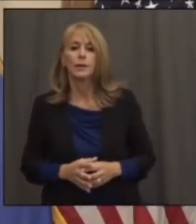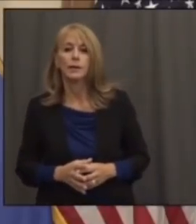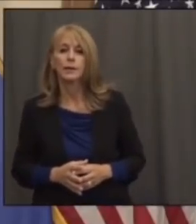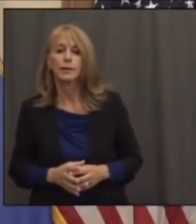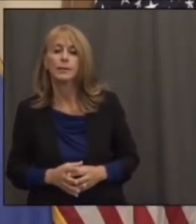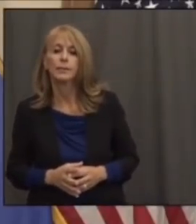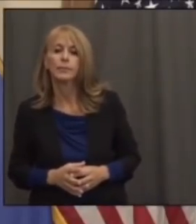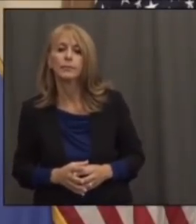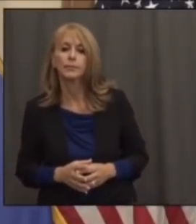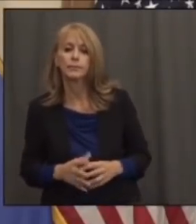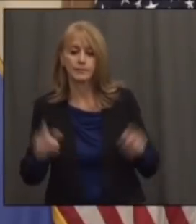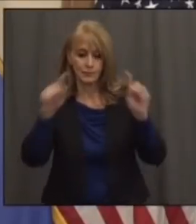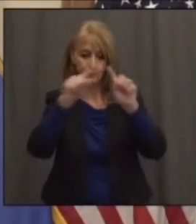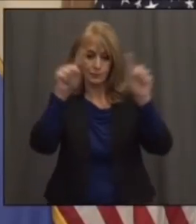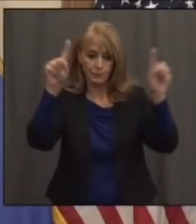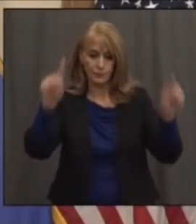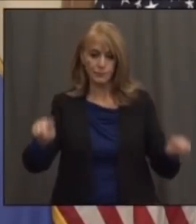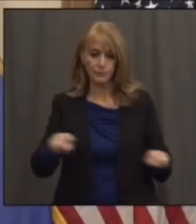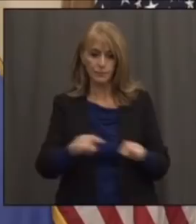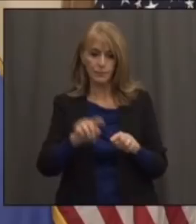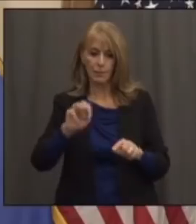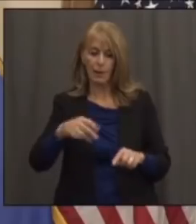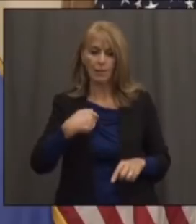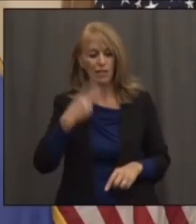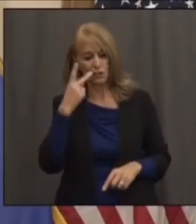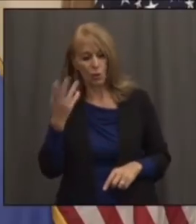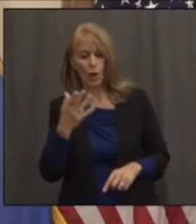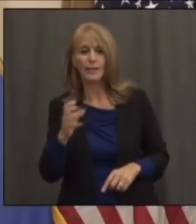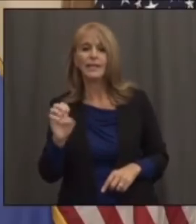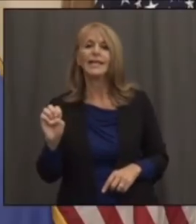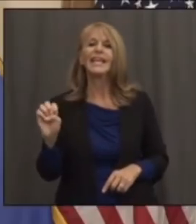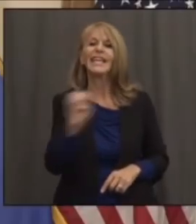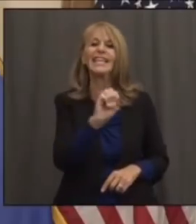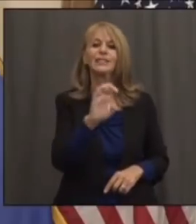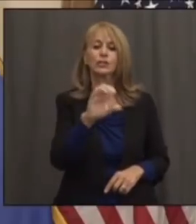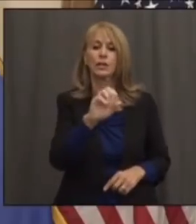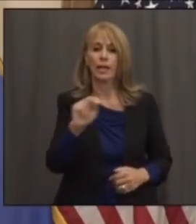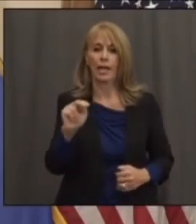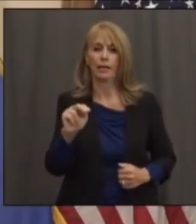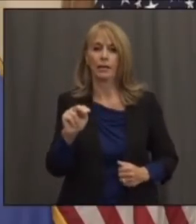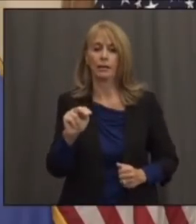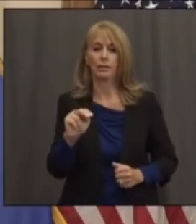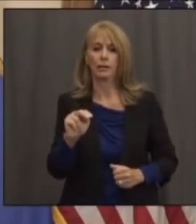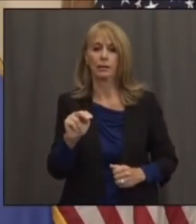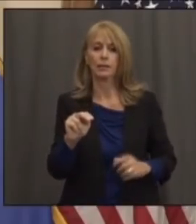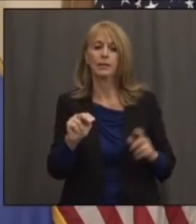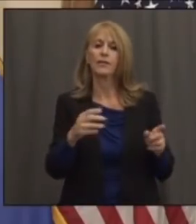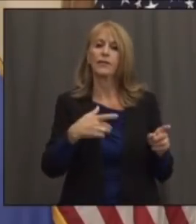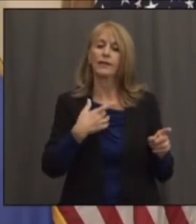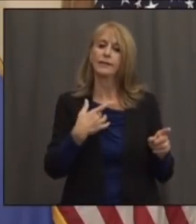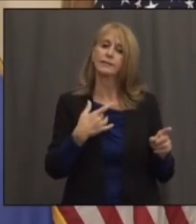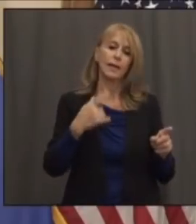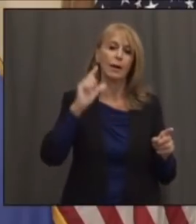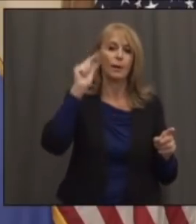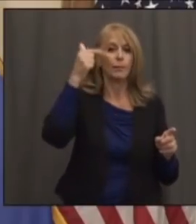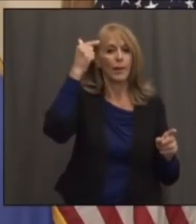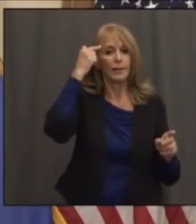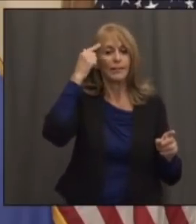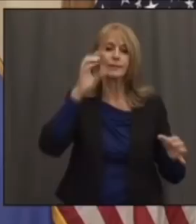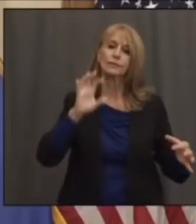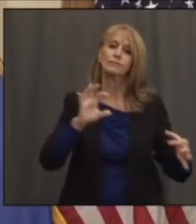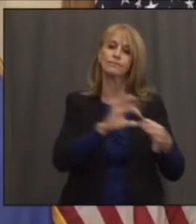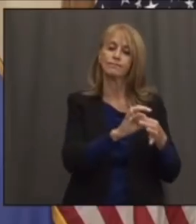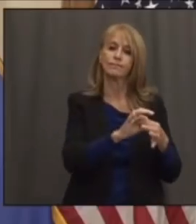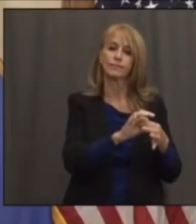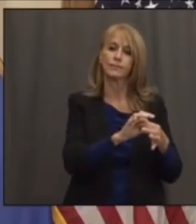map was Eastern Connecticut, where there seems to be a political aspect to that. That was the part,